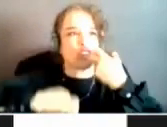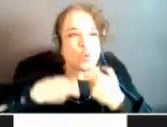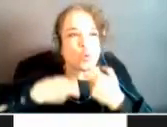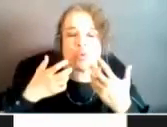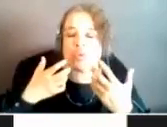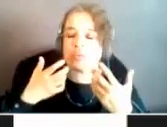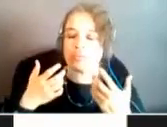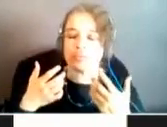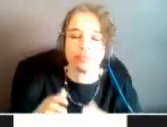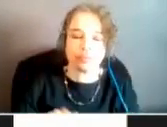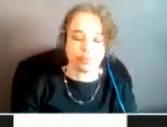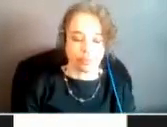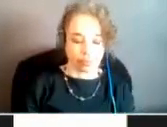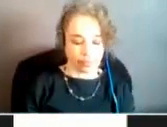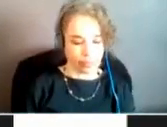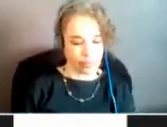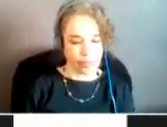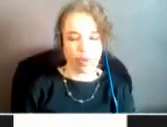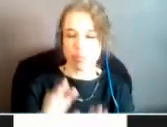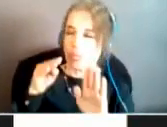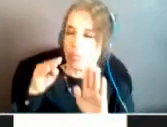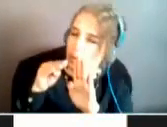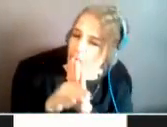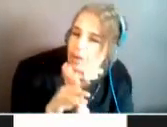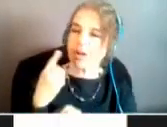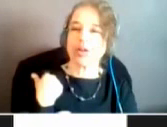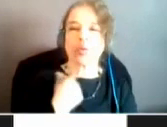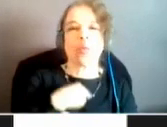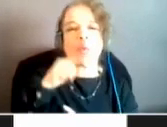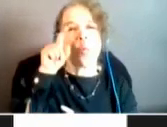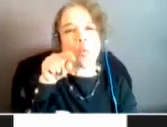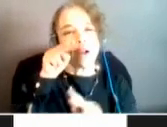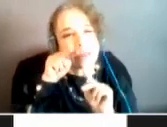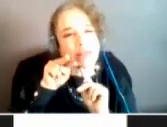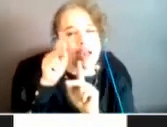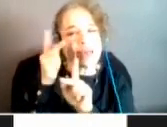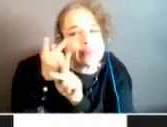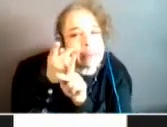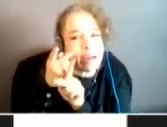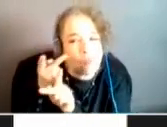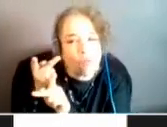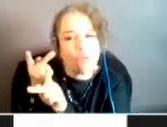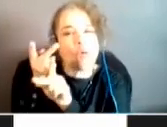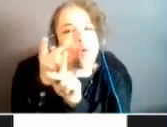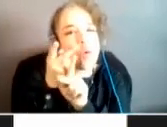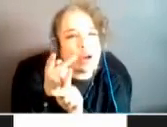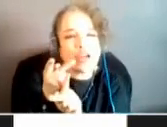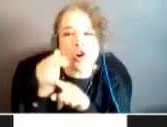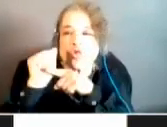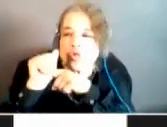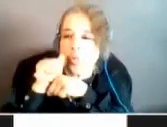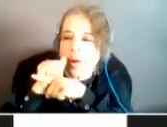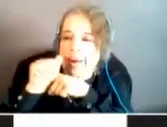is you know, profound. And we really need to look carefully at, you know, training